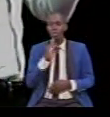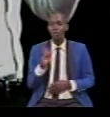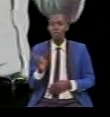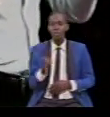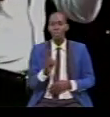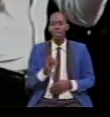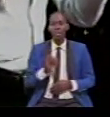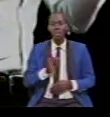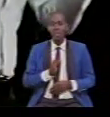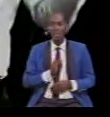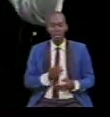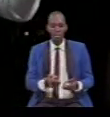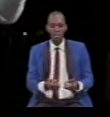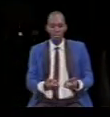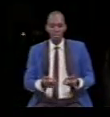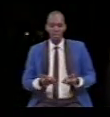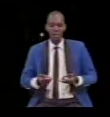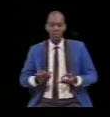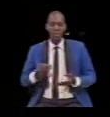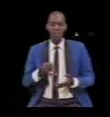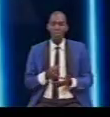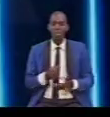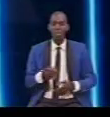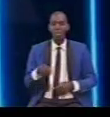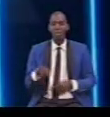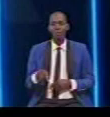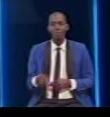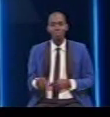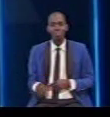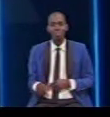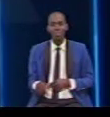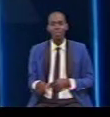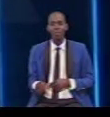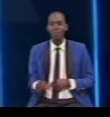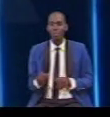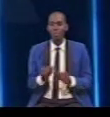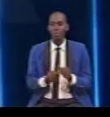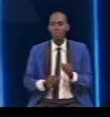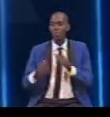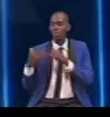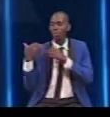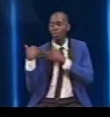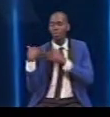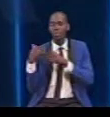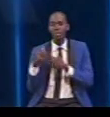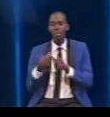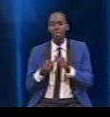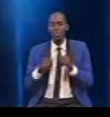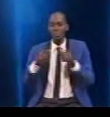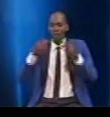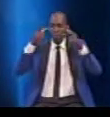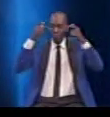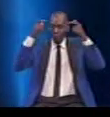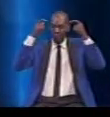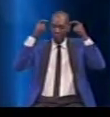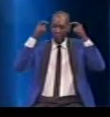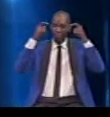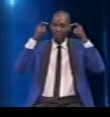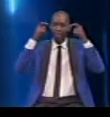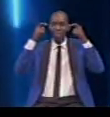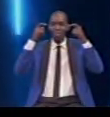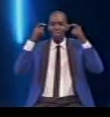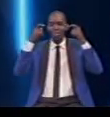Here is where I lay it down, every burden, every